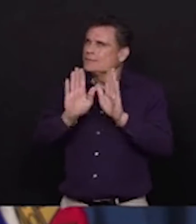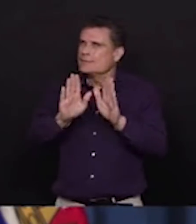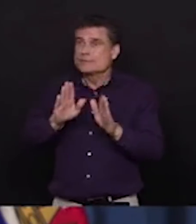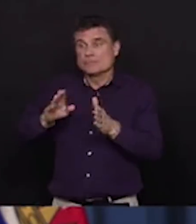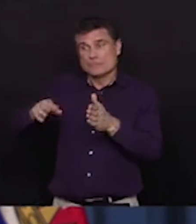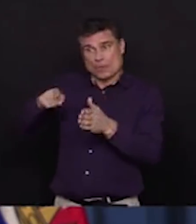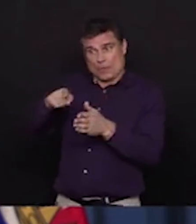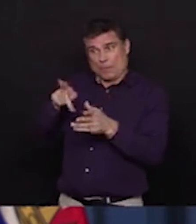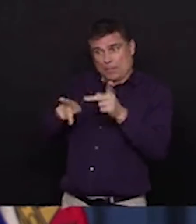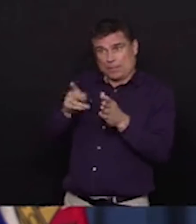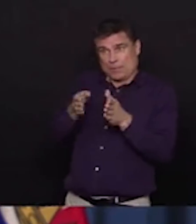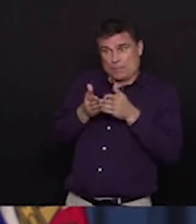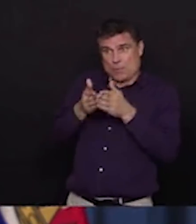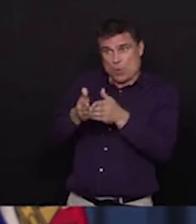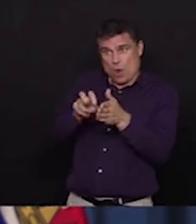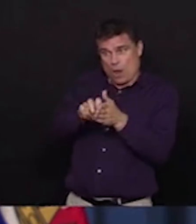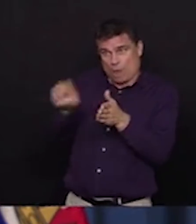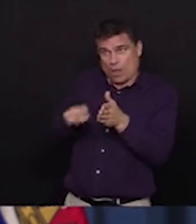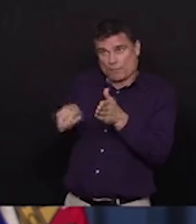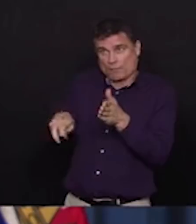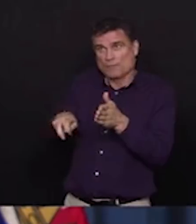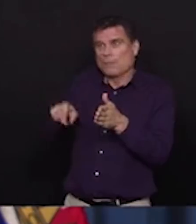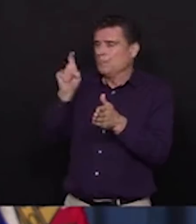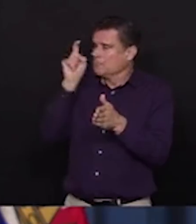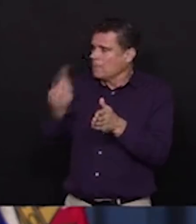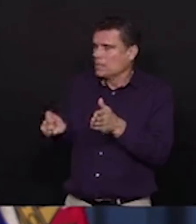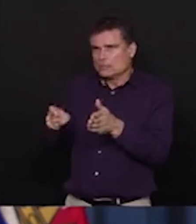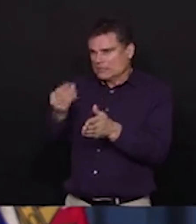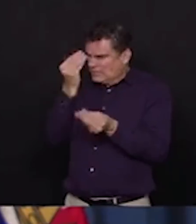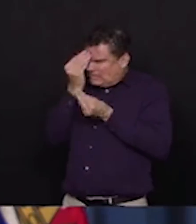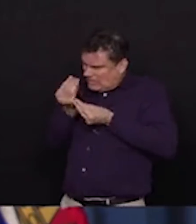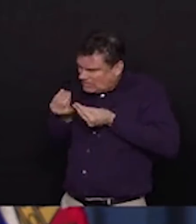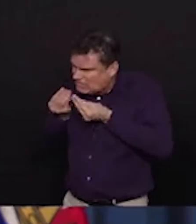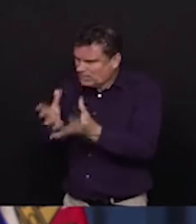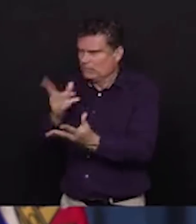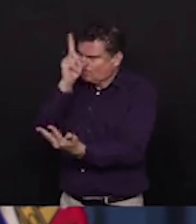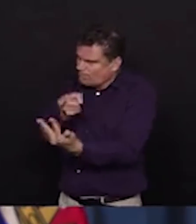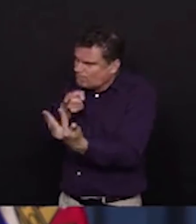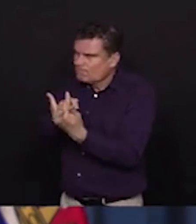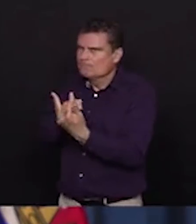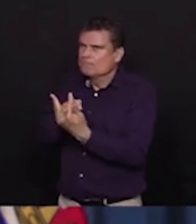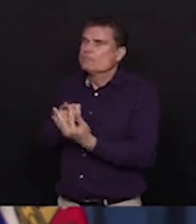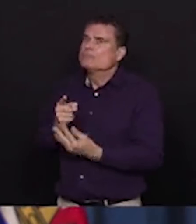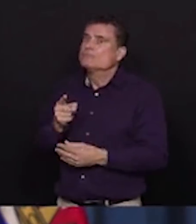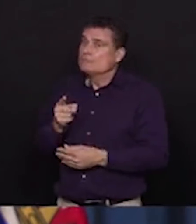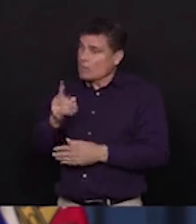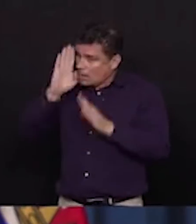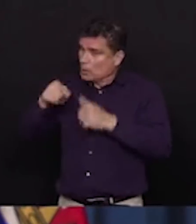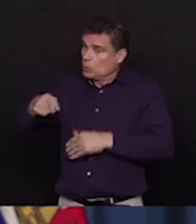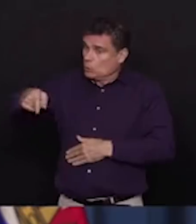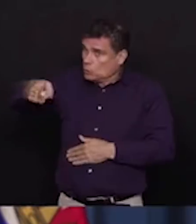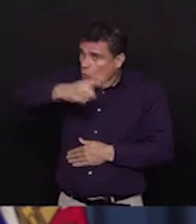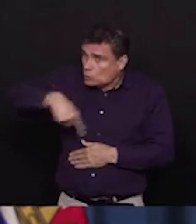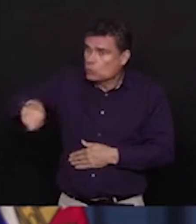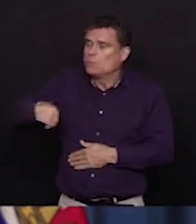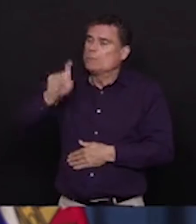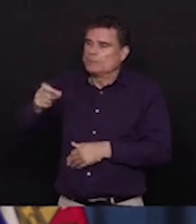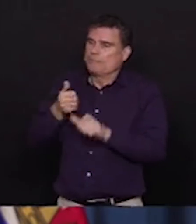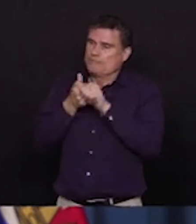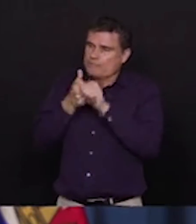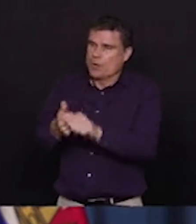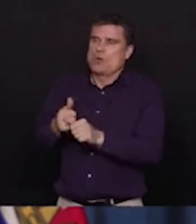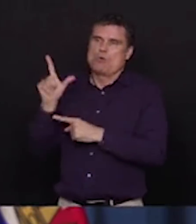so, yes, I think we have to do better. And yes, I think the Government of Canada is committed to doing better, especially at the border,